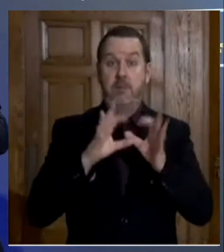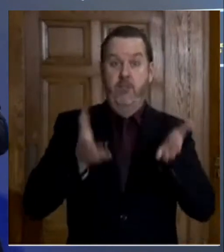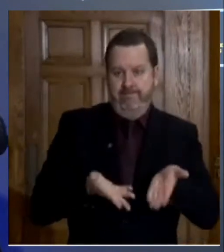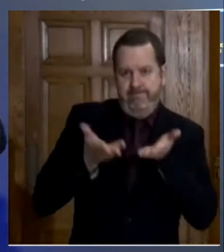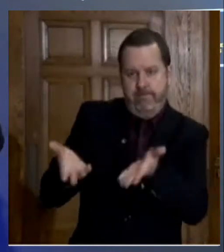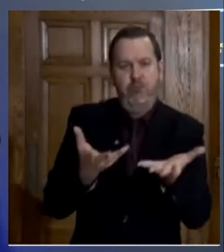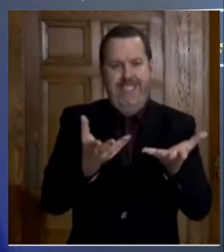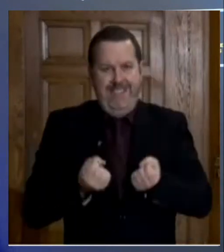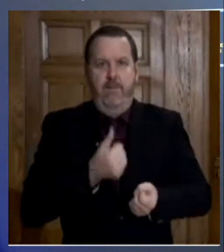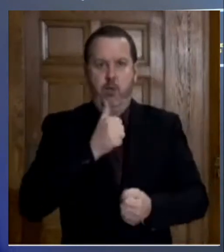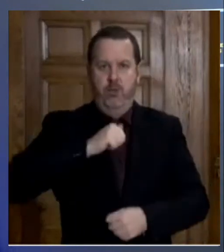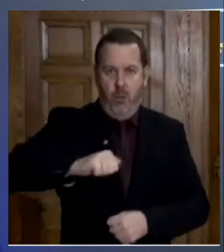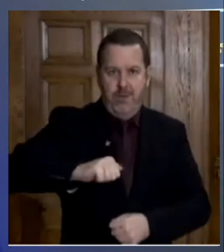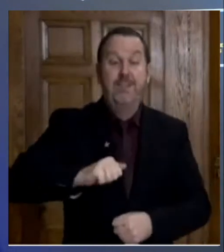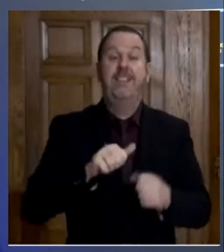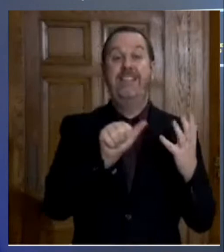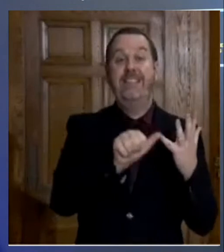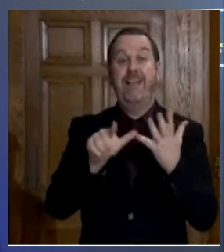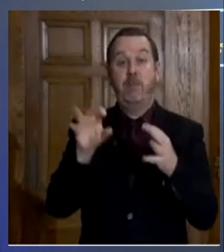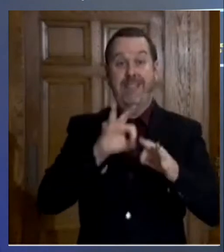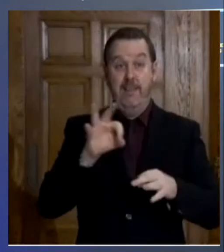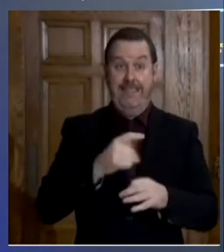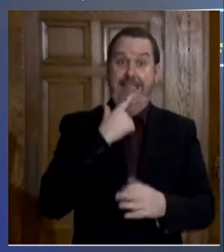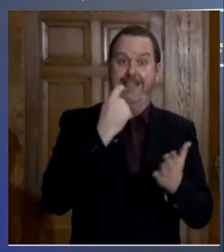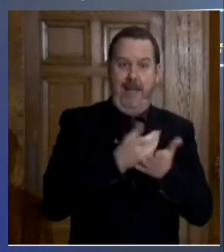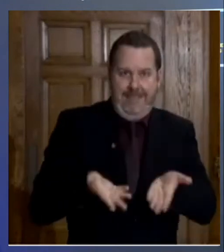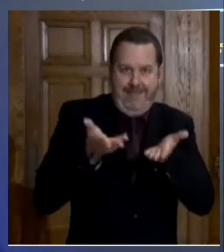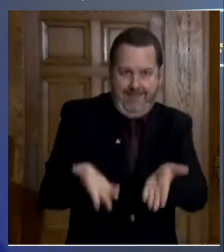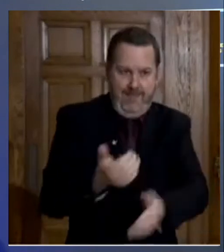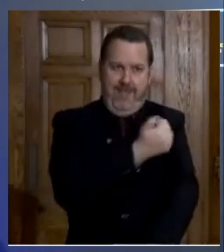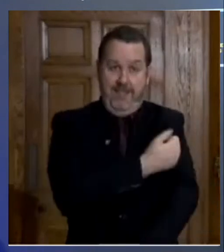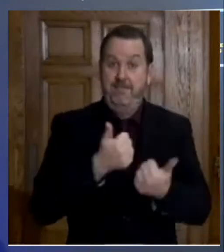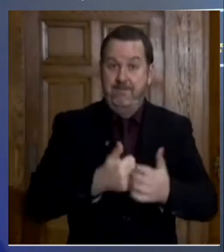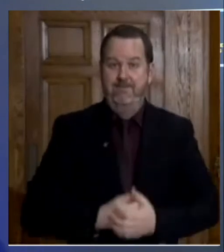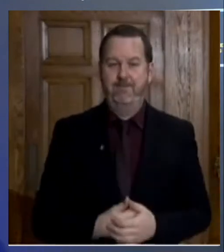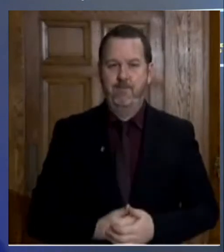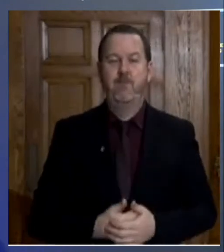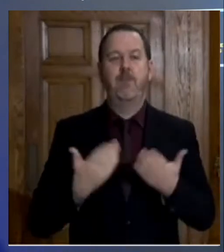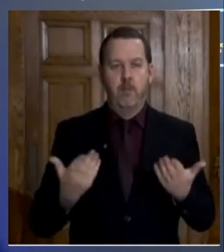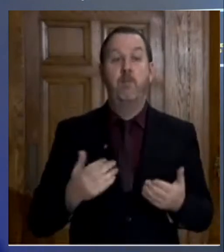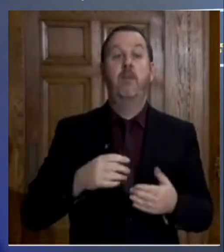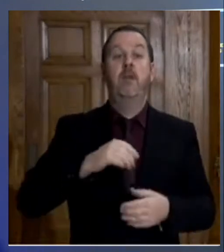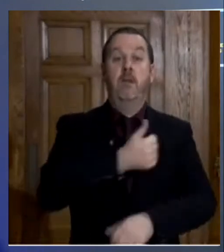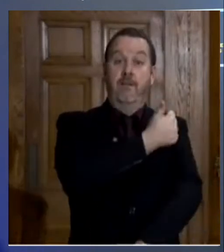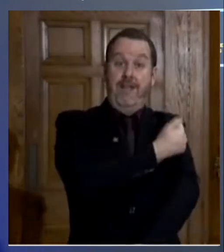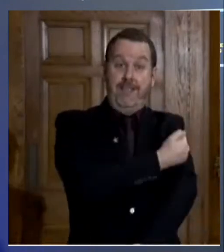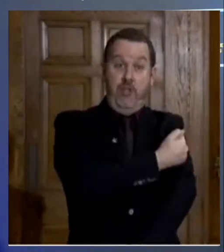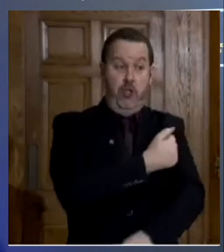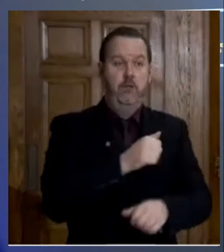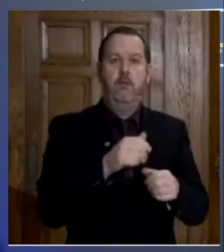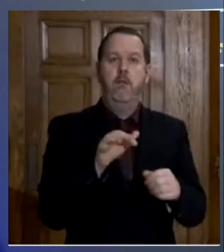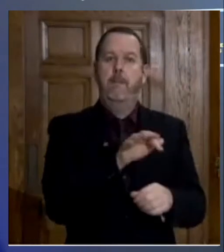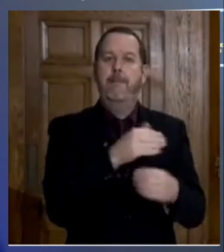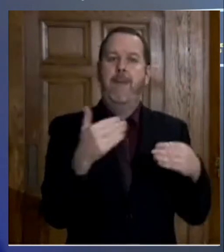and 67% their second. And with our GP-led vaccinations barely off the starting blocks, already